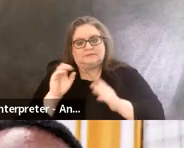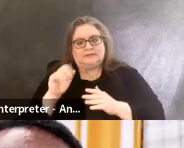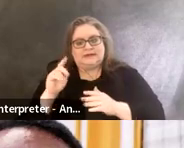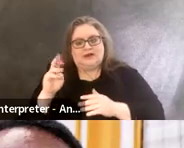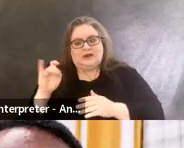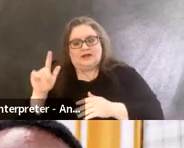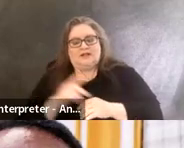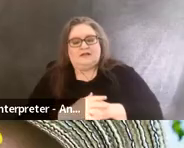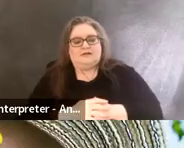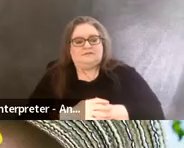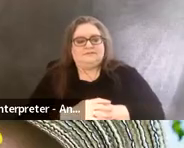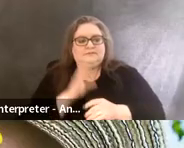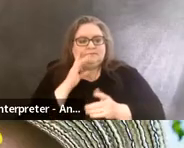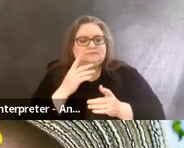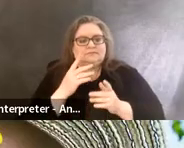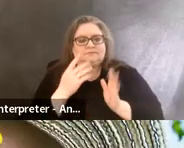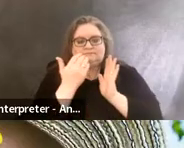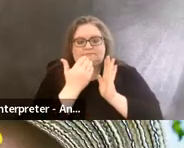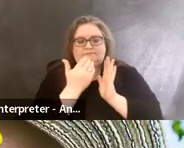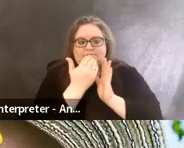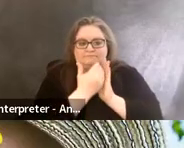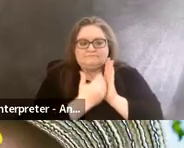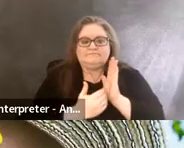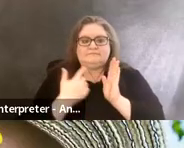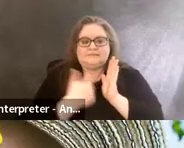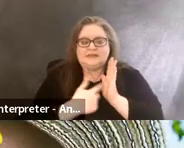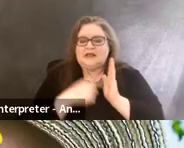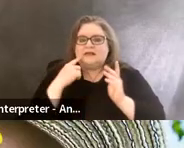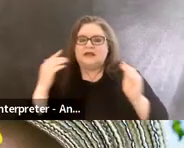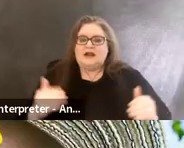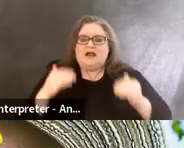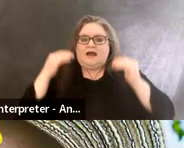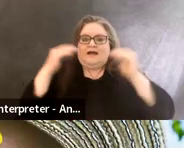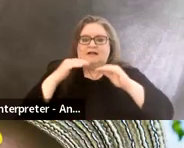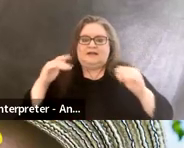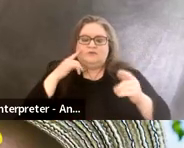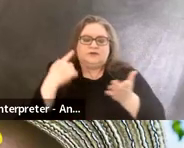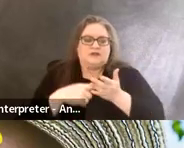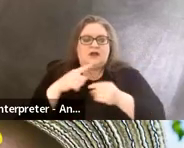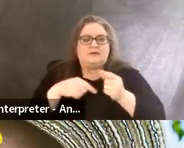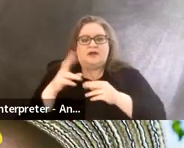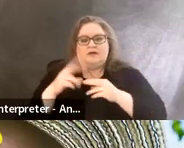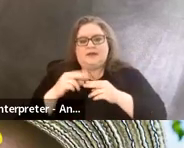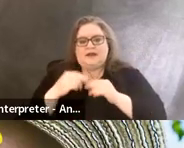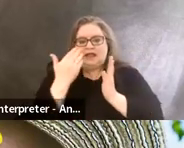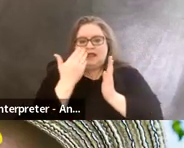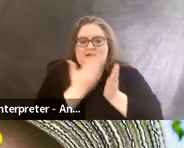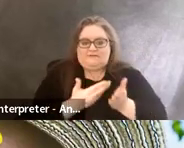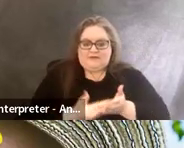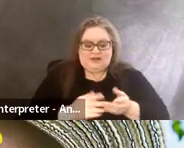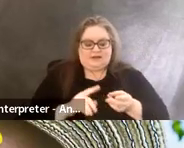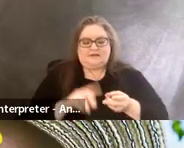I'm going to cover these topics at a very high level. We're going to talk a little bit about Medicaid facts and data. We're